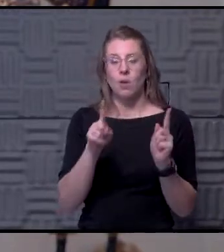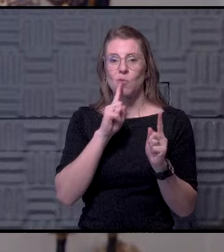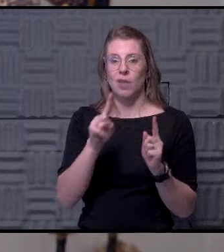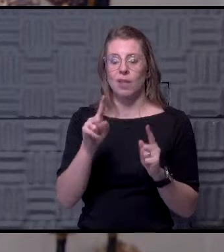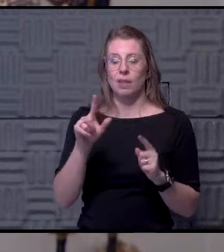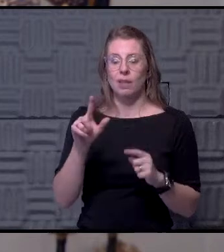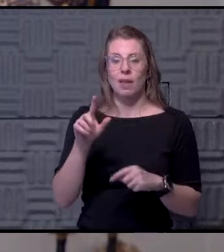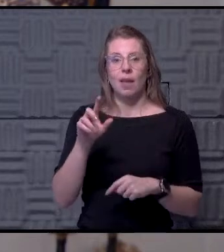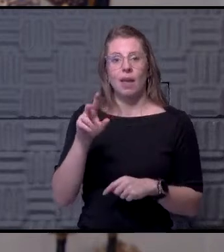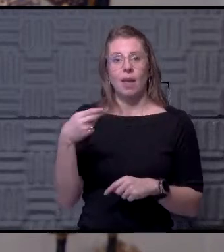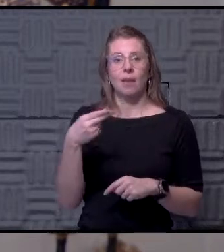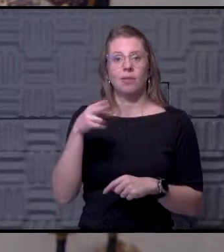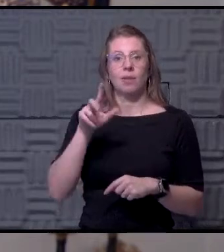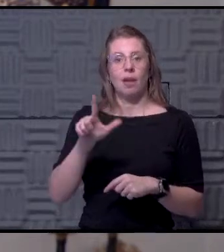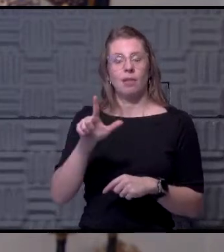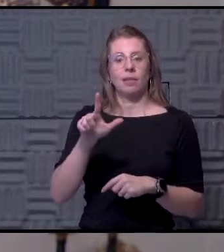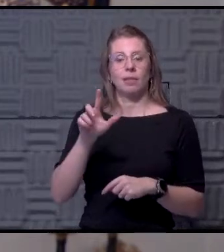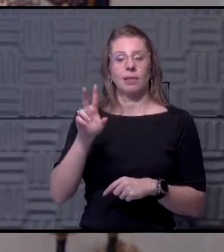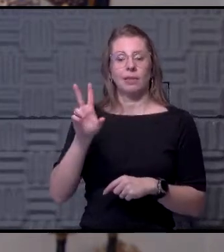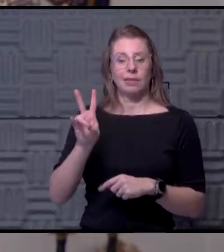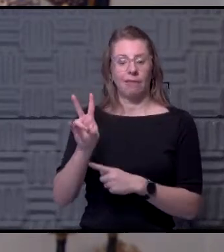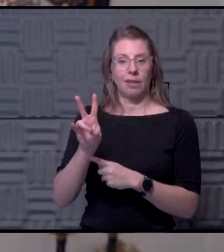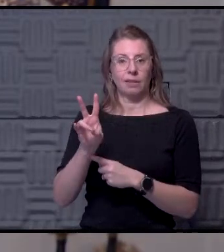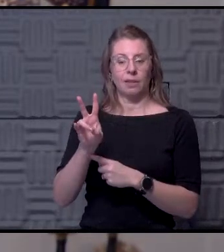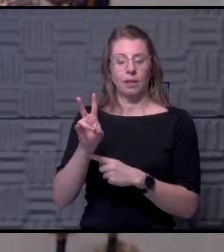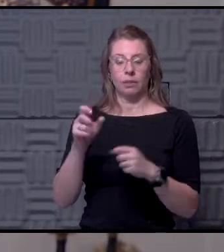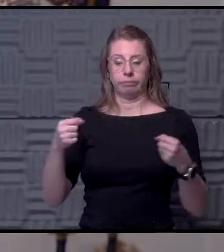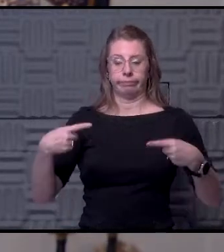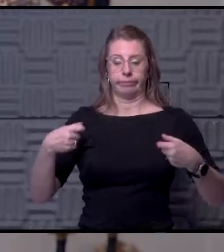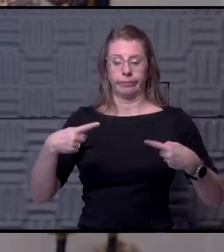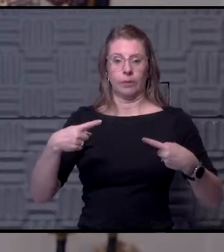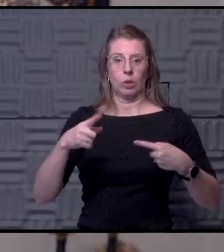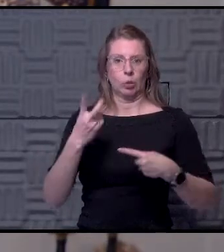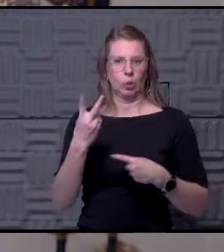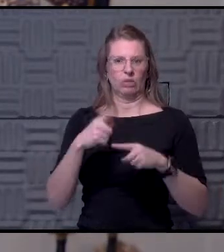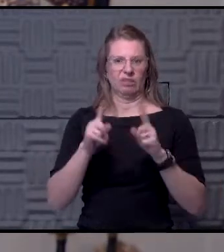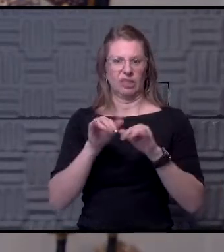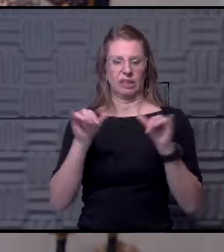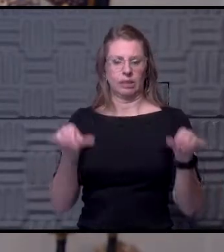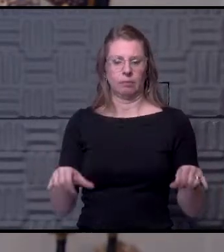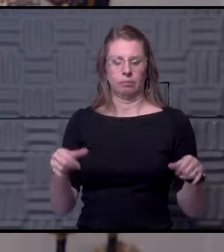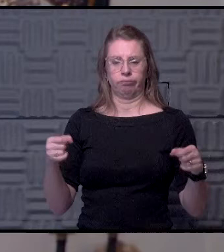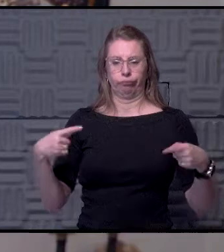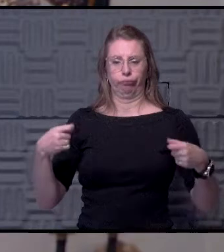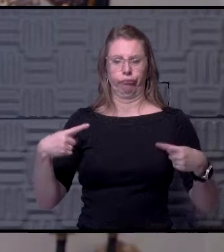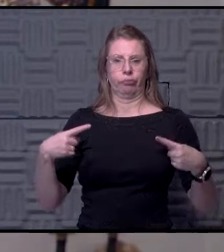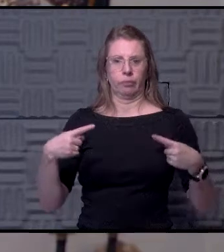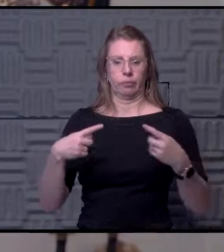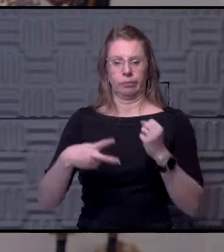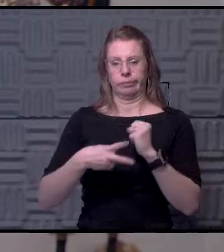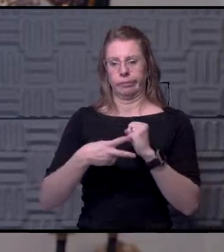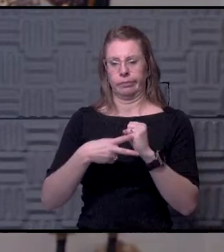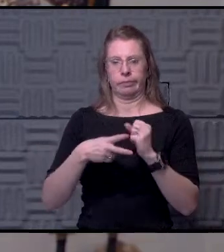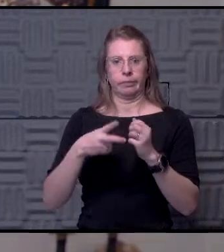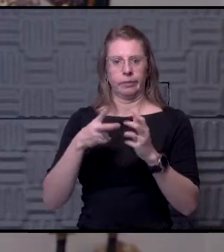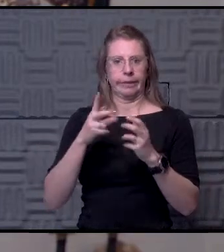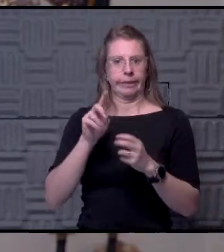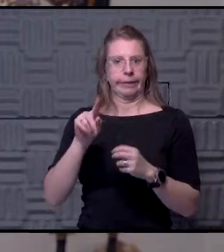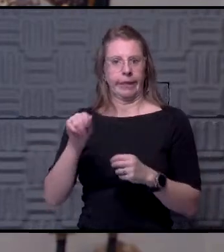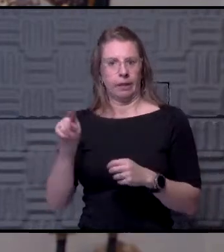HL7 interface between two systems and whether they're talking. Steve, when we first started talking about the vaccine program, we talked about,